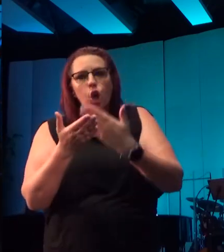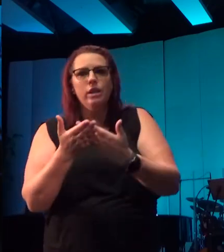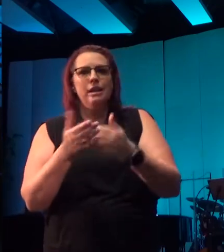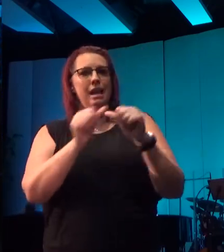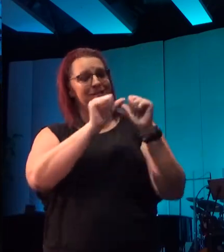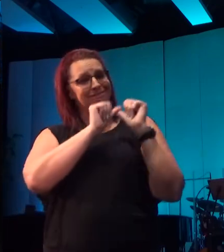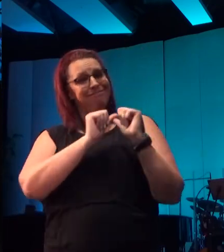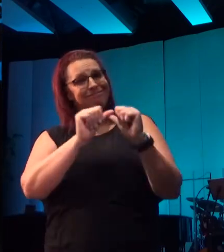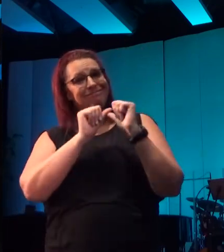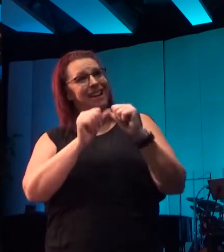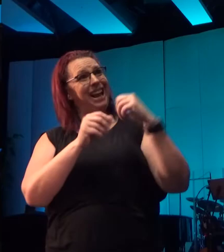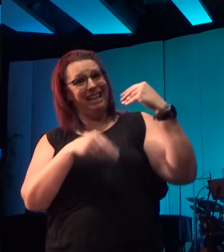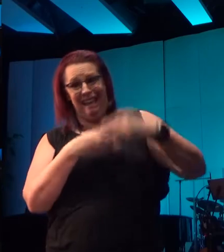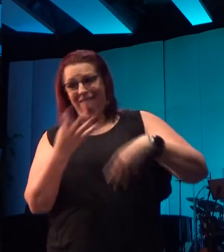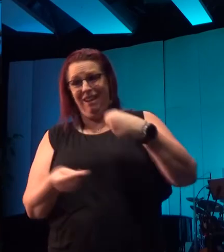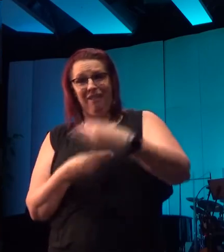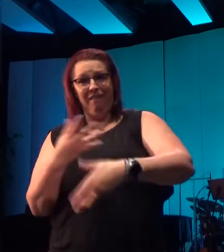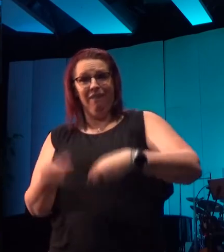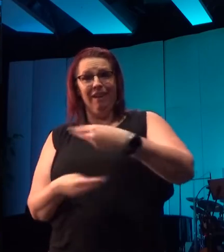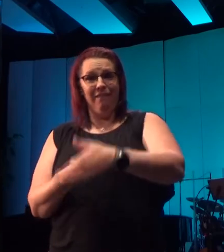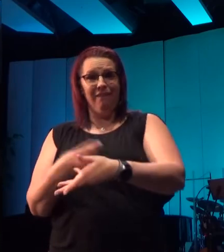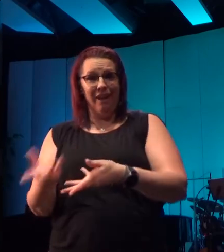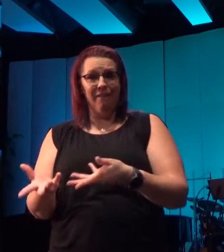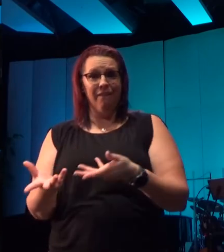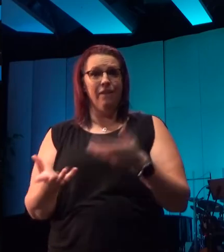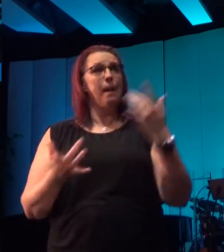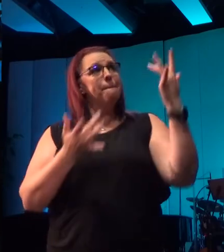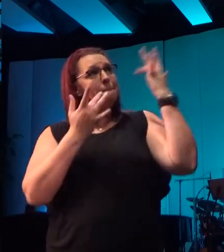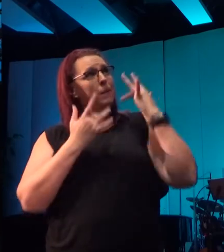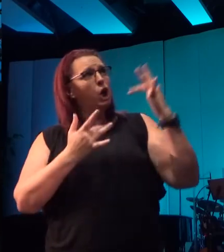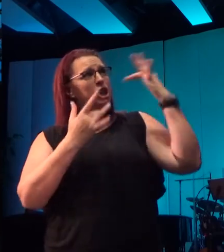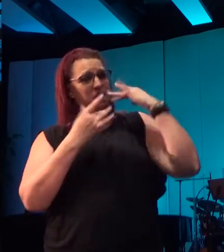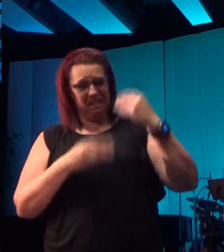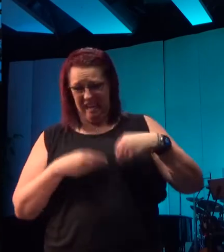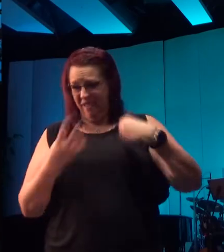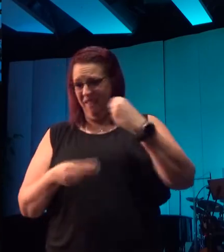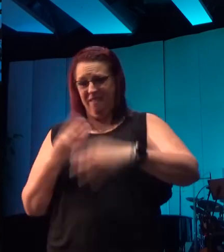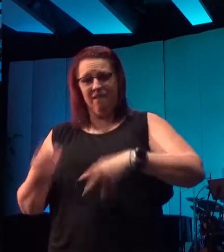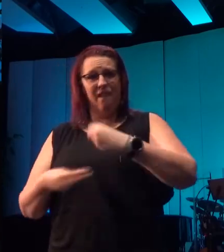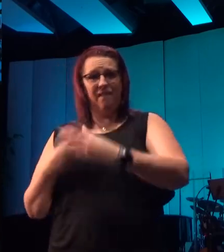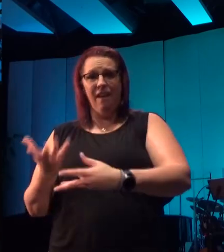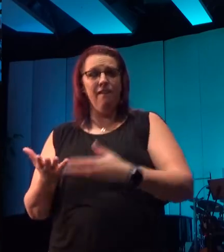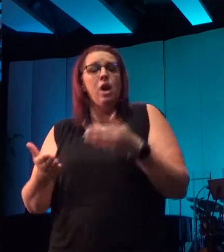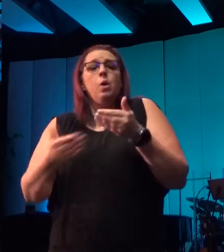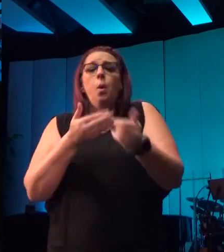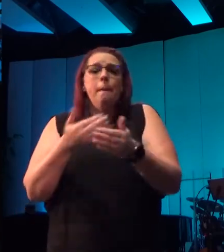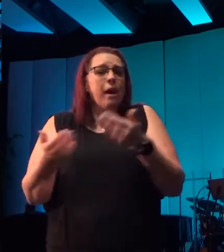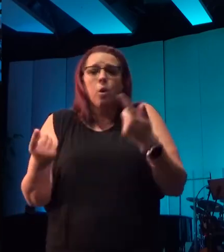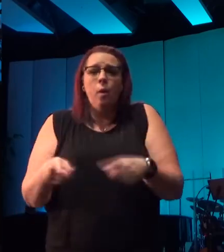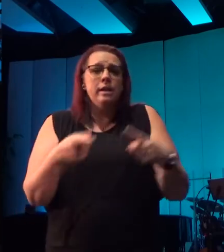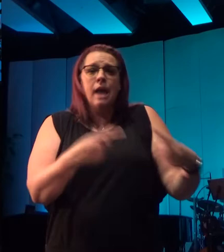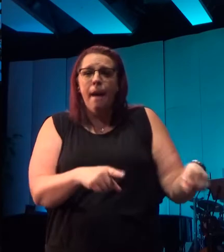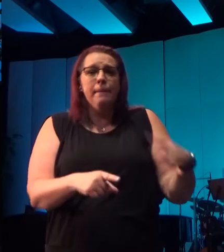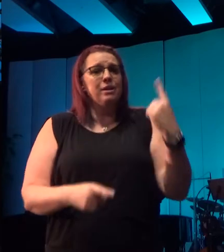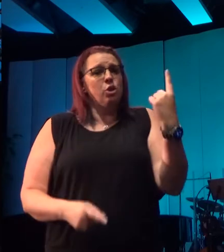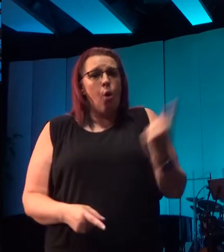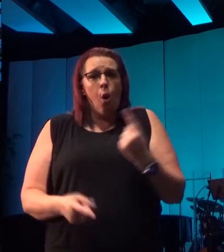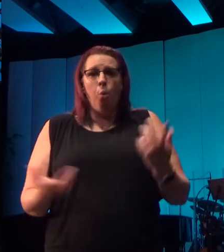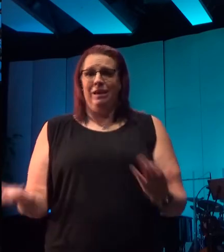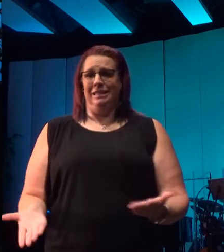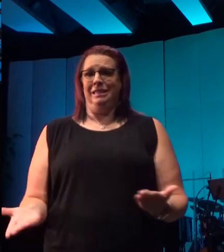given. Mercy, the unconditional love of the Spirit, no matter what has been or where we are, always here for